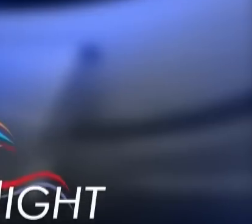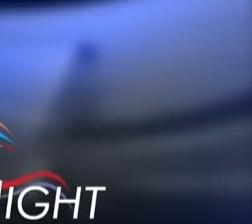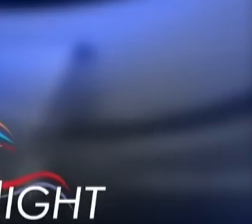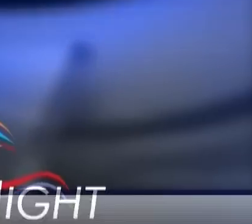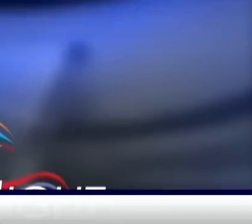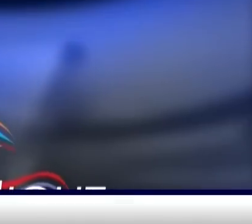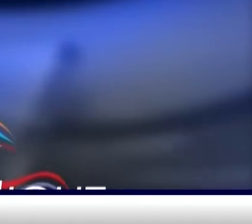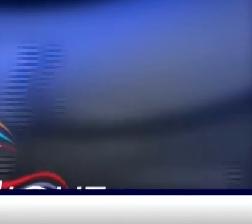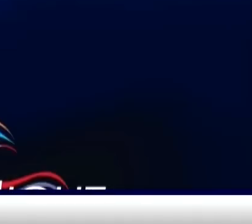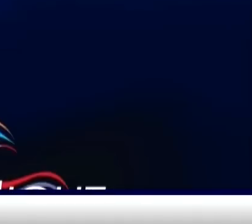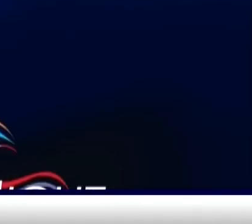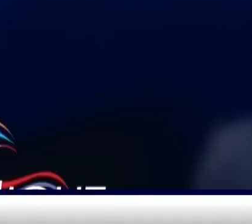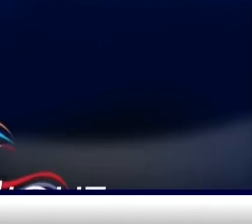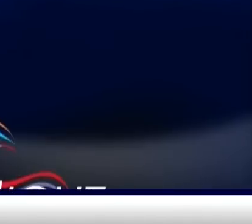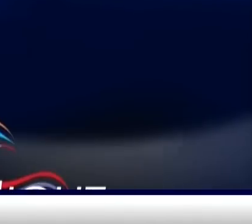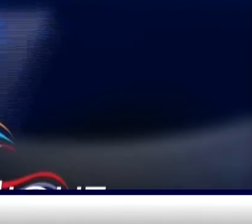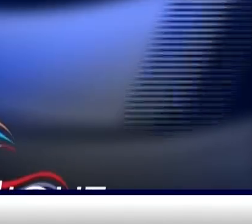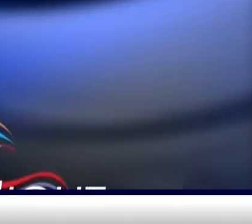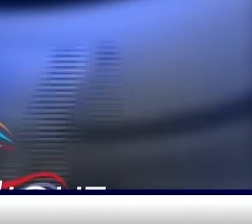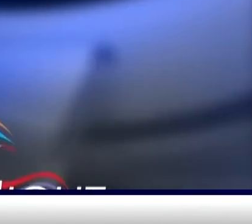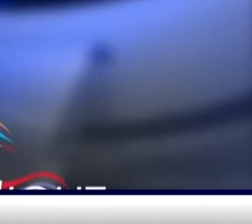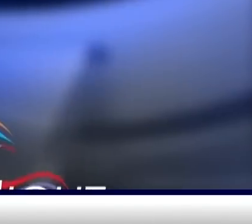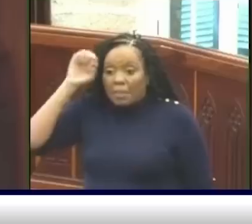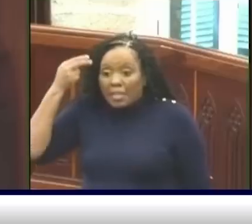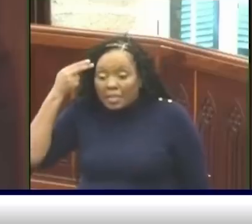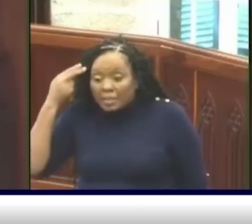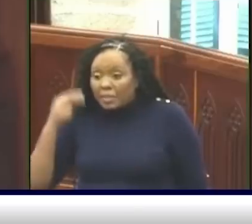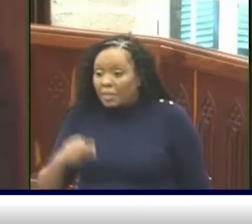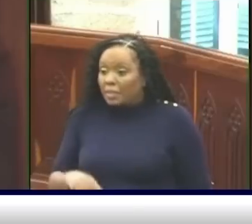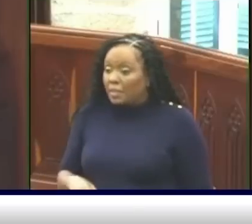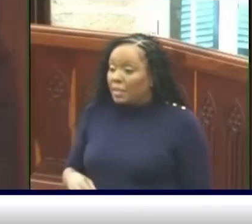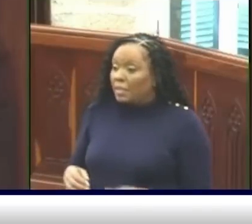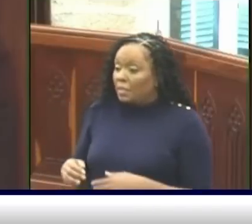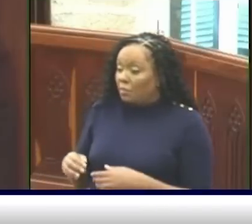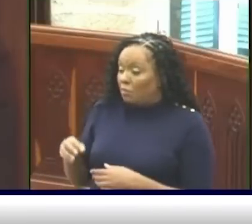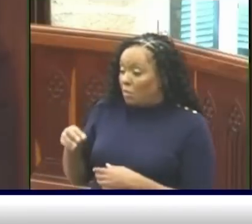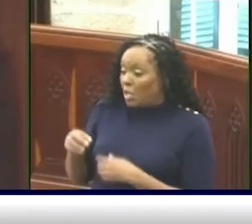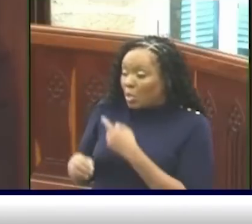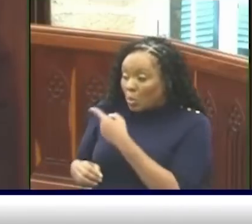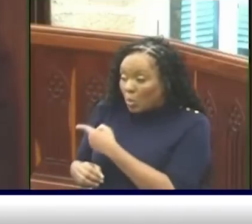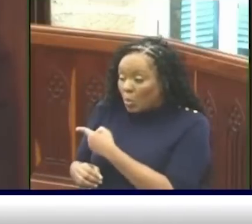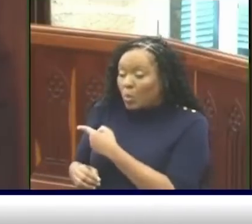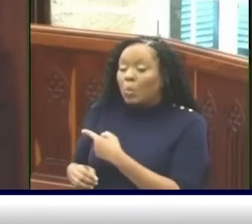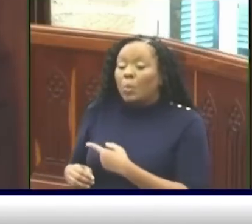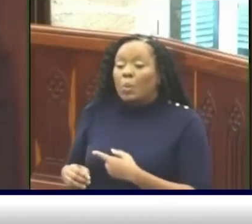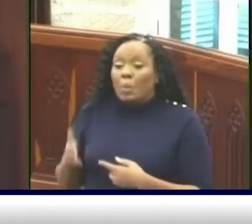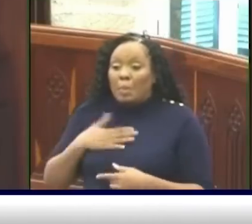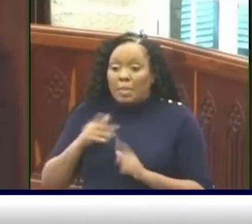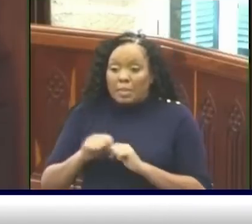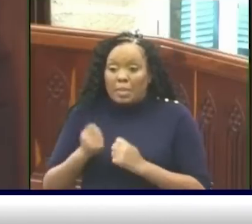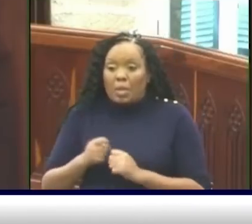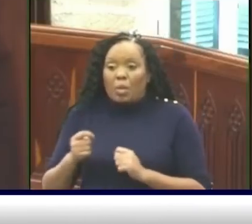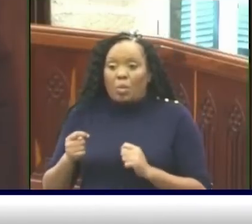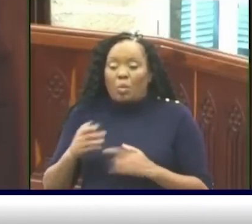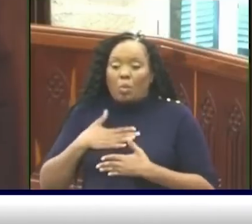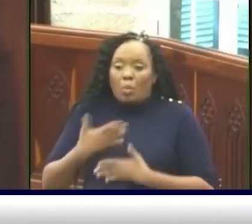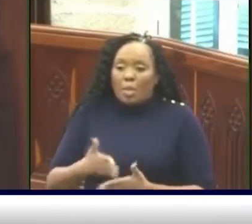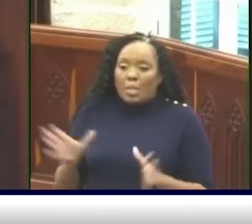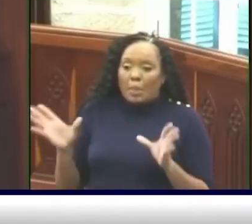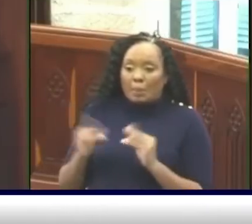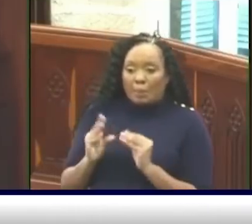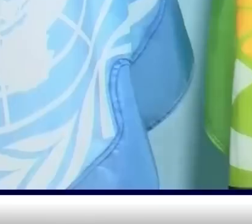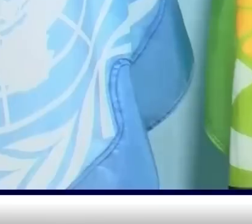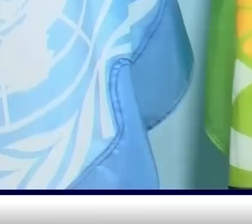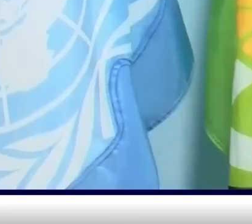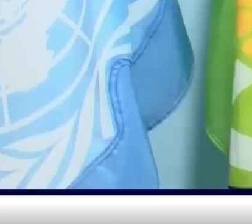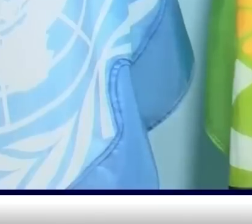In the headlines to the CBC NewsNight, legislation coming to make Barbados more inclusive for persons with disabilities.